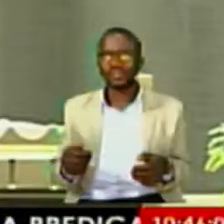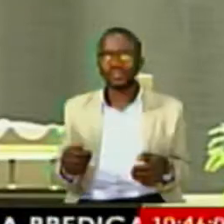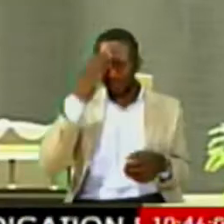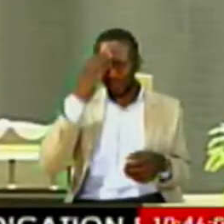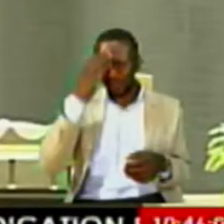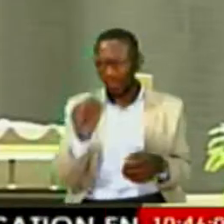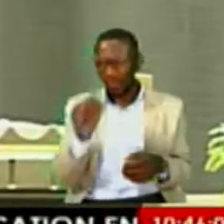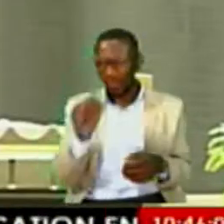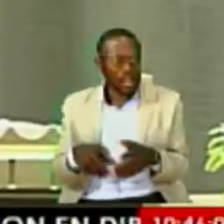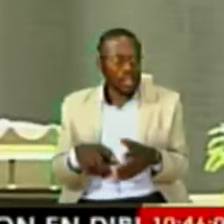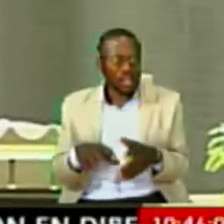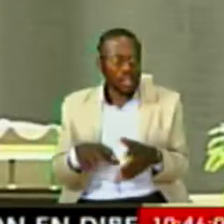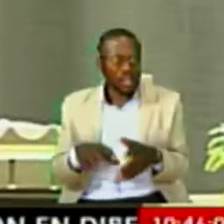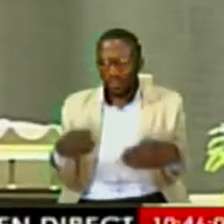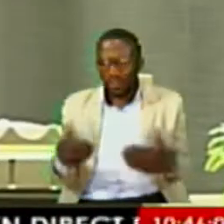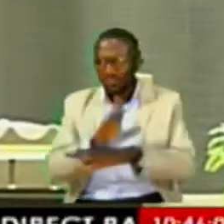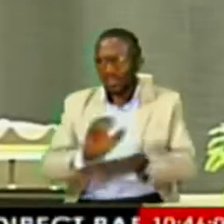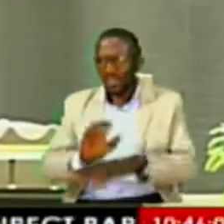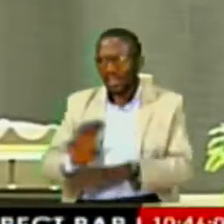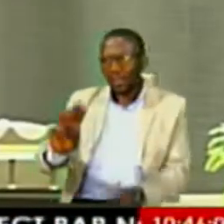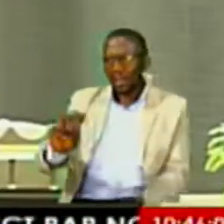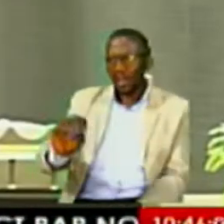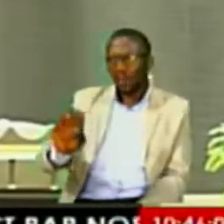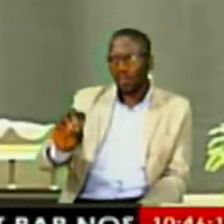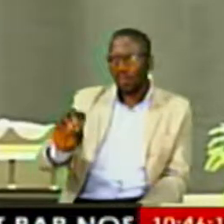I don't know how you call that fashion.